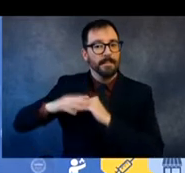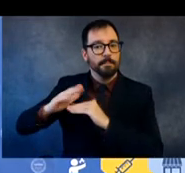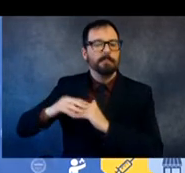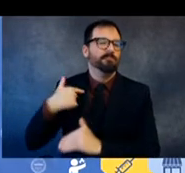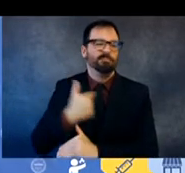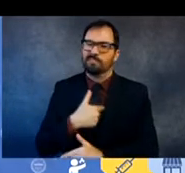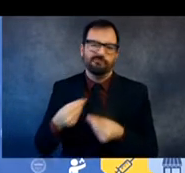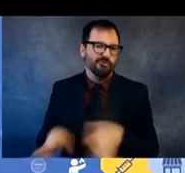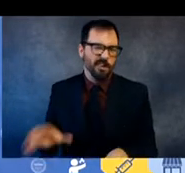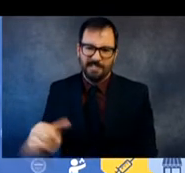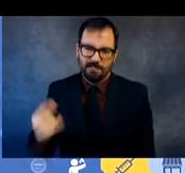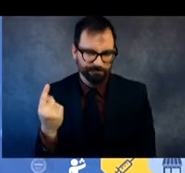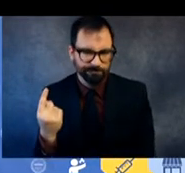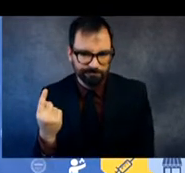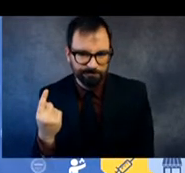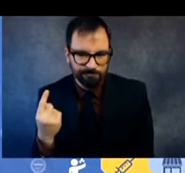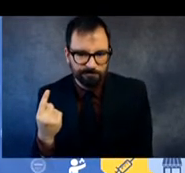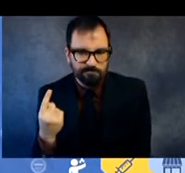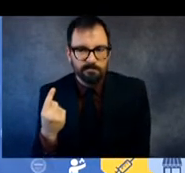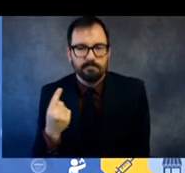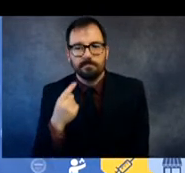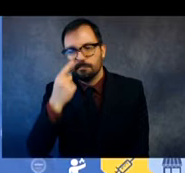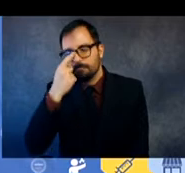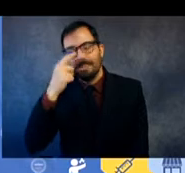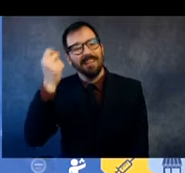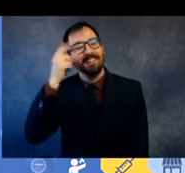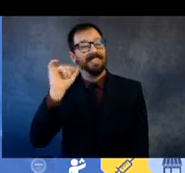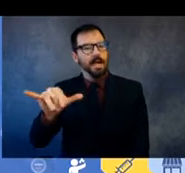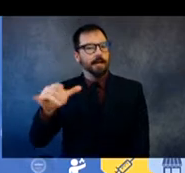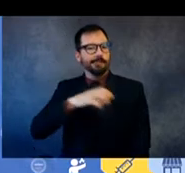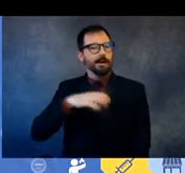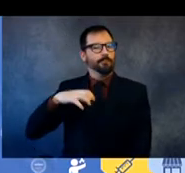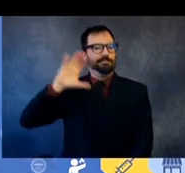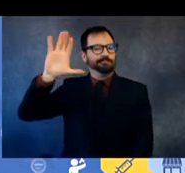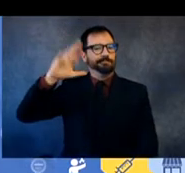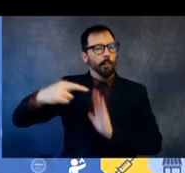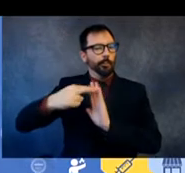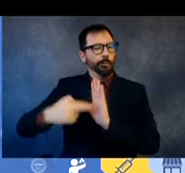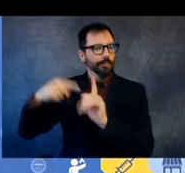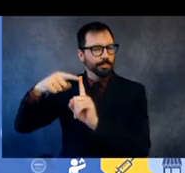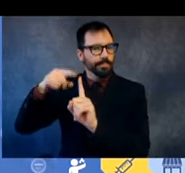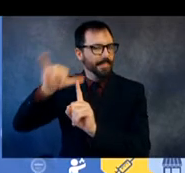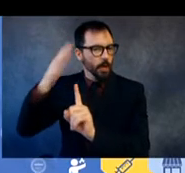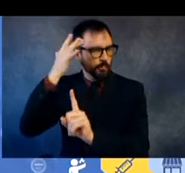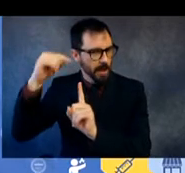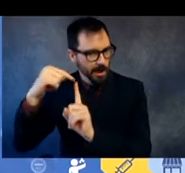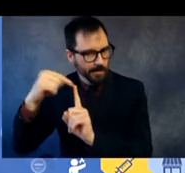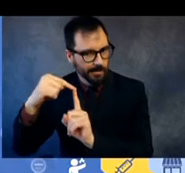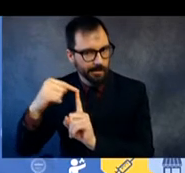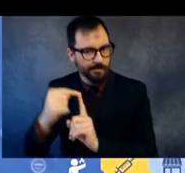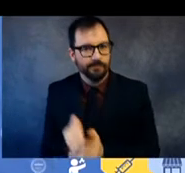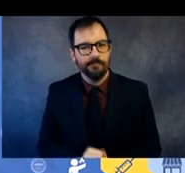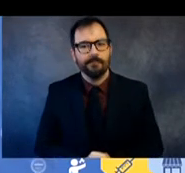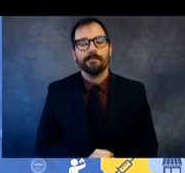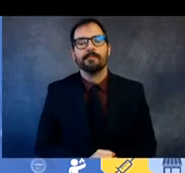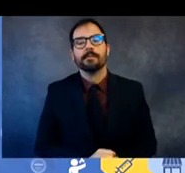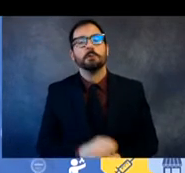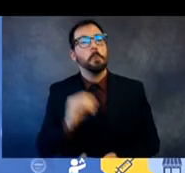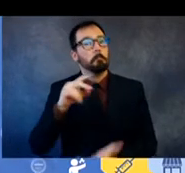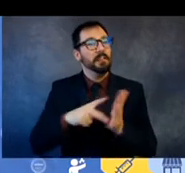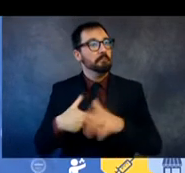rule, and that's why that went down. And we are not giving up on that. It's just been delayed.